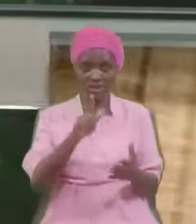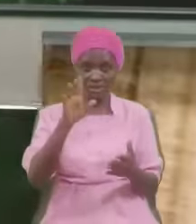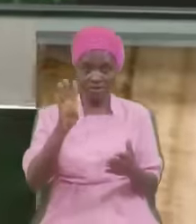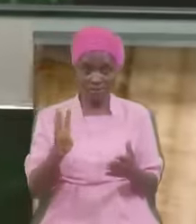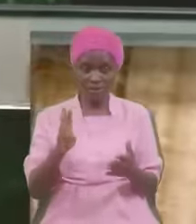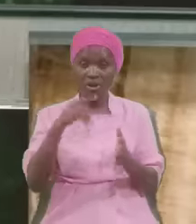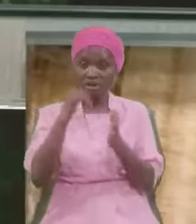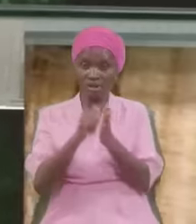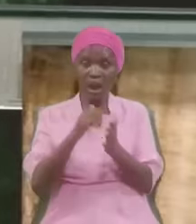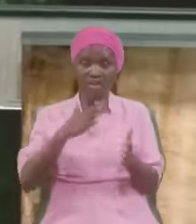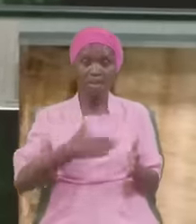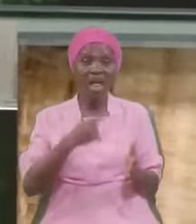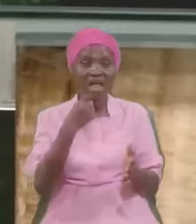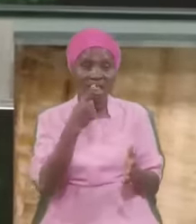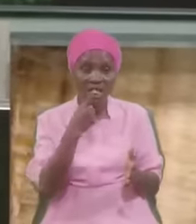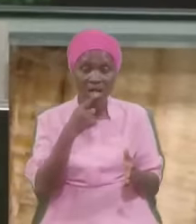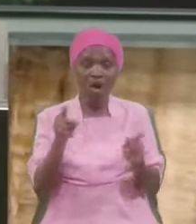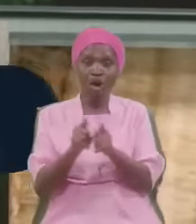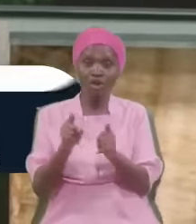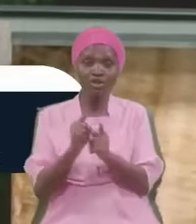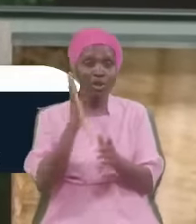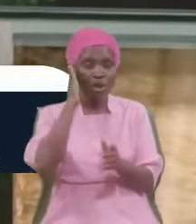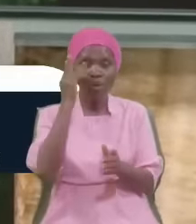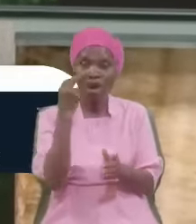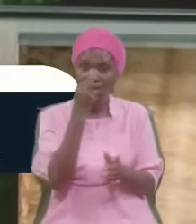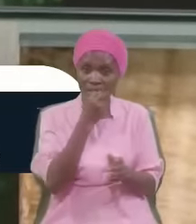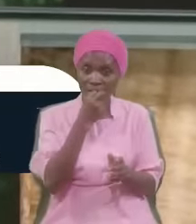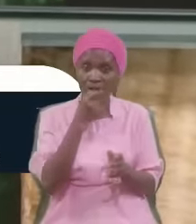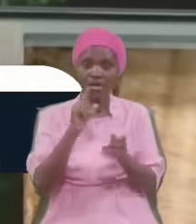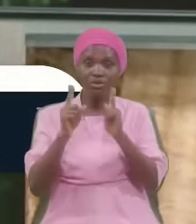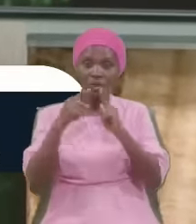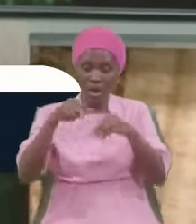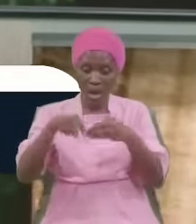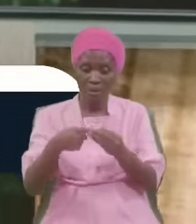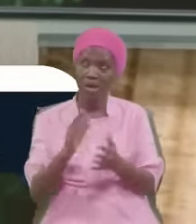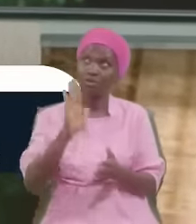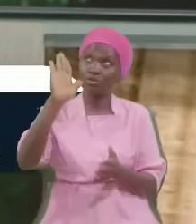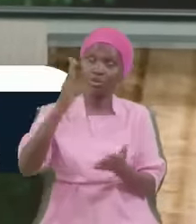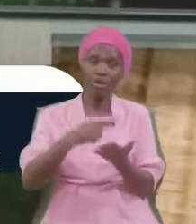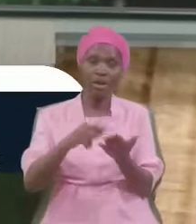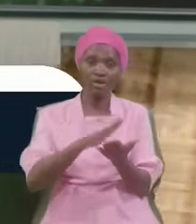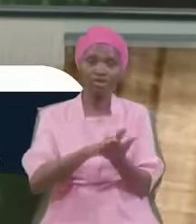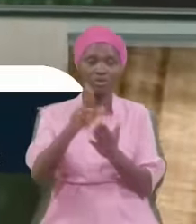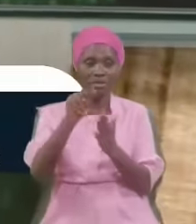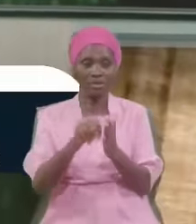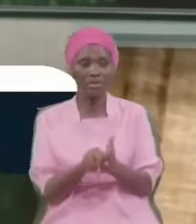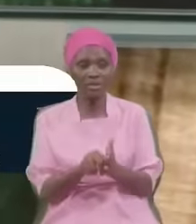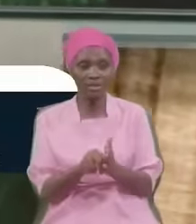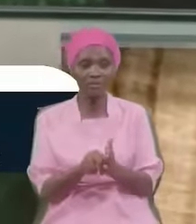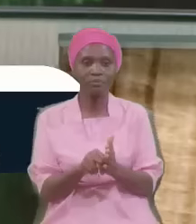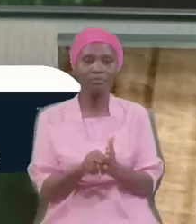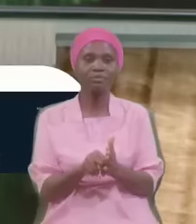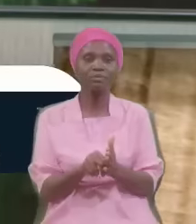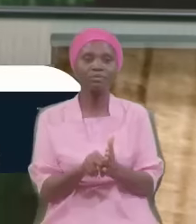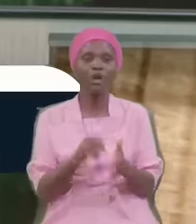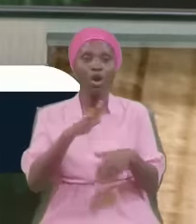my tongue also shall talk of thy righteousness all the day long, for